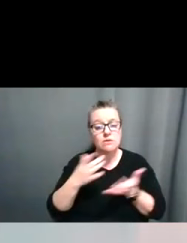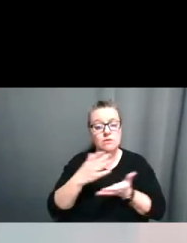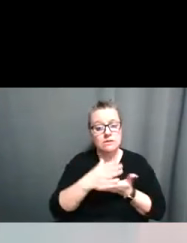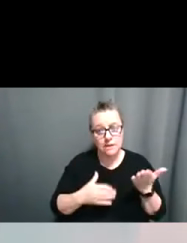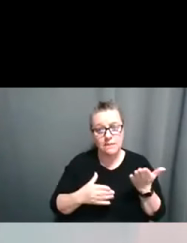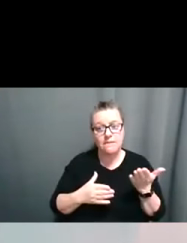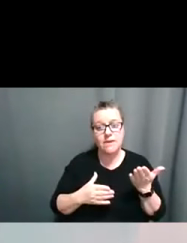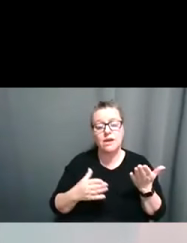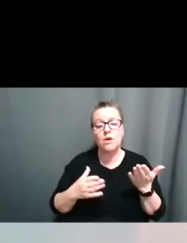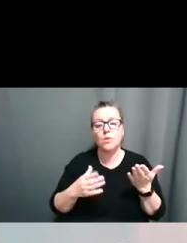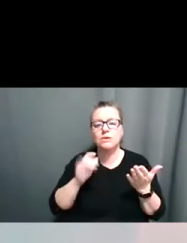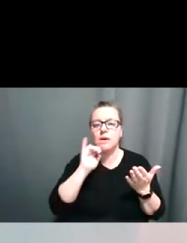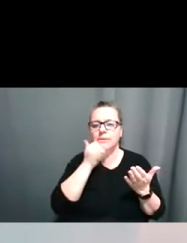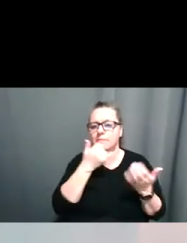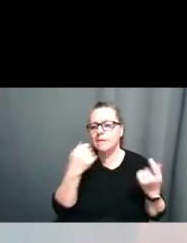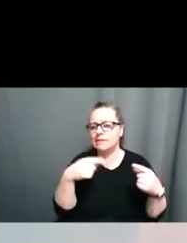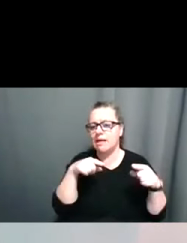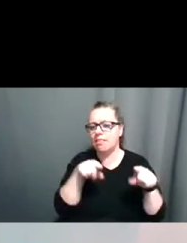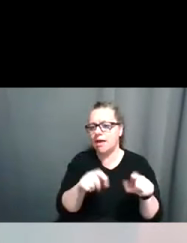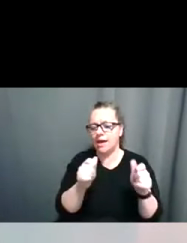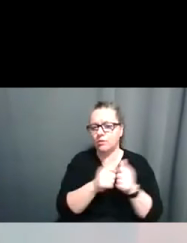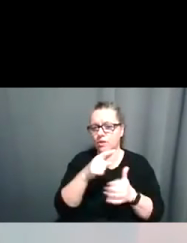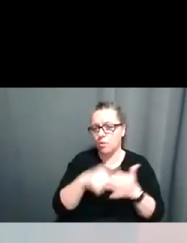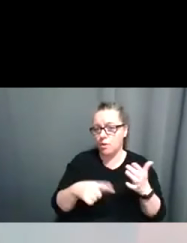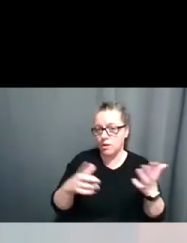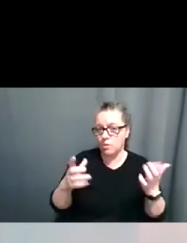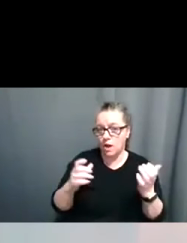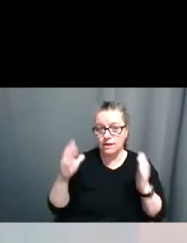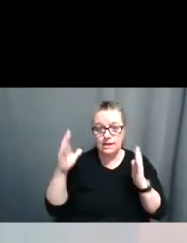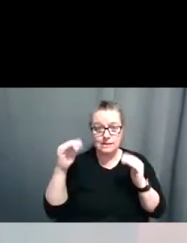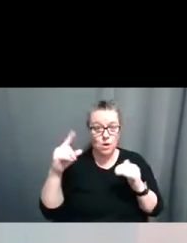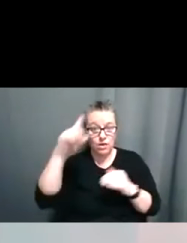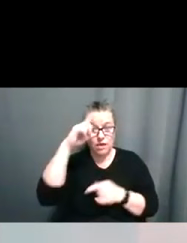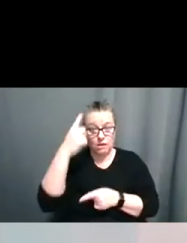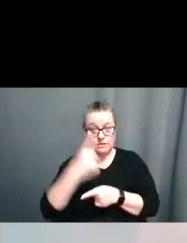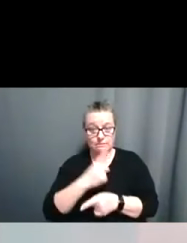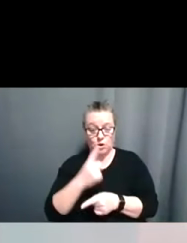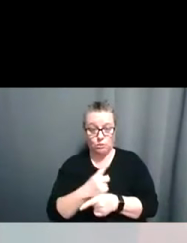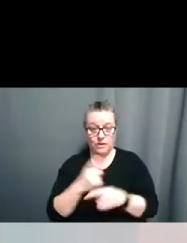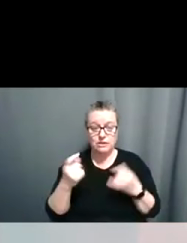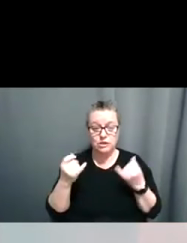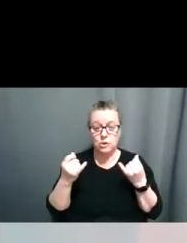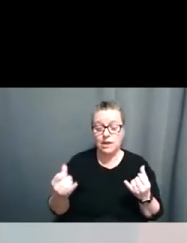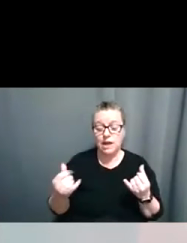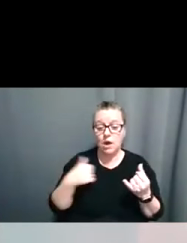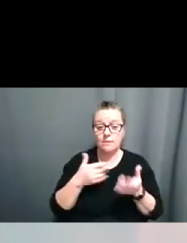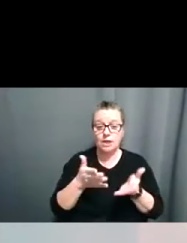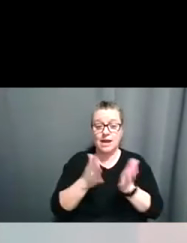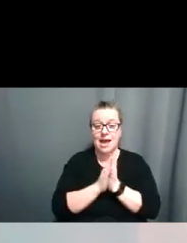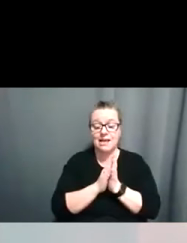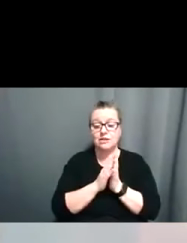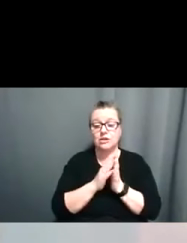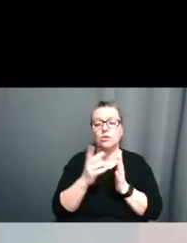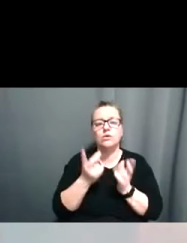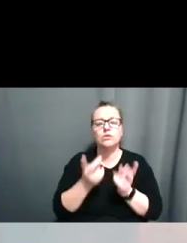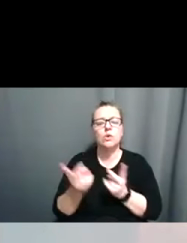probably misaligned with what we wanted, expected, or even thought was appropriate. So now I'm going to ask you to reflect on a time